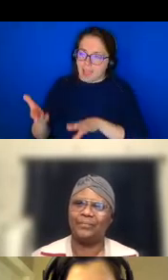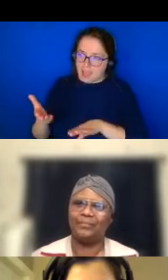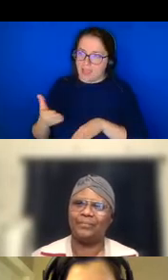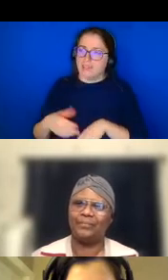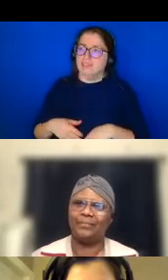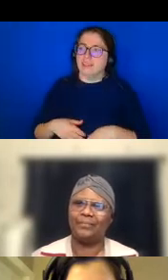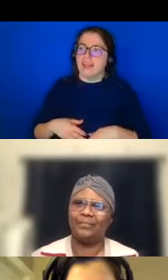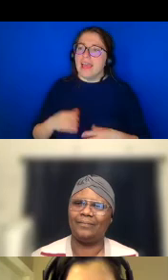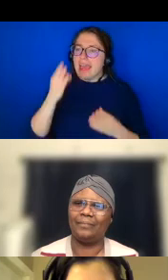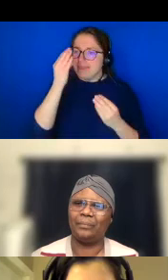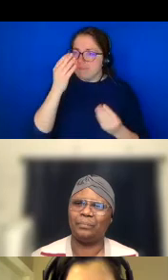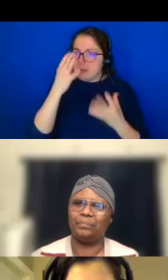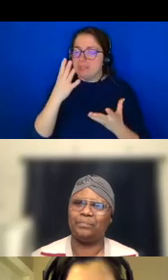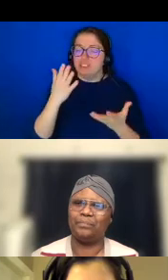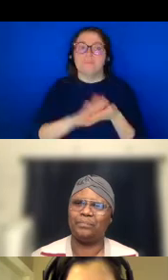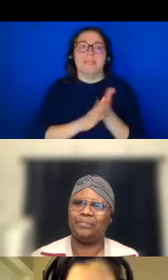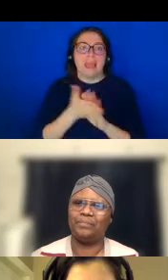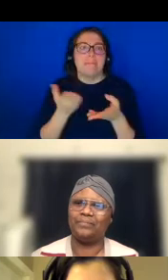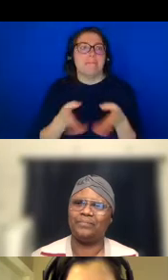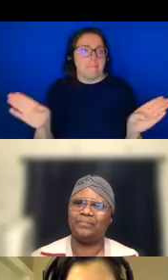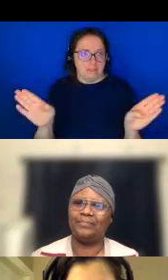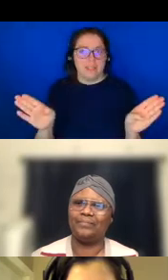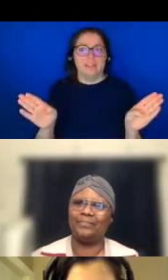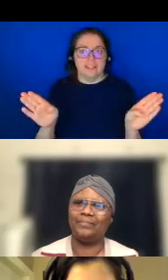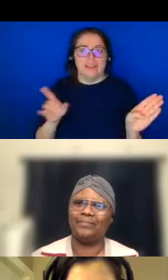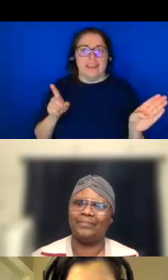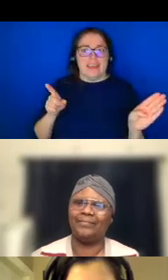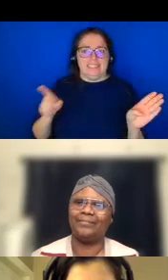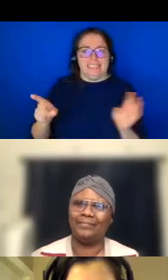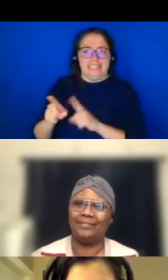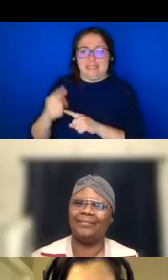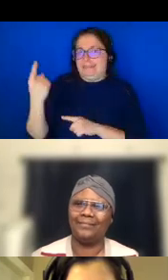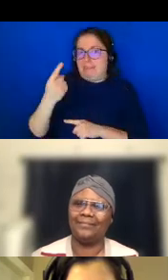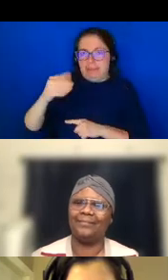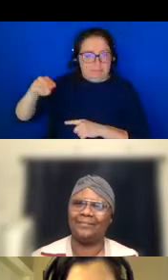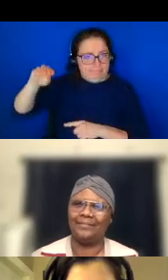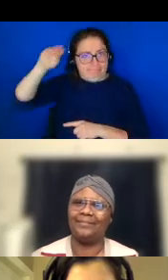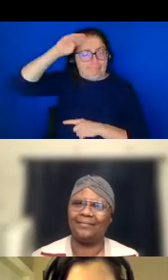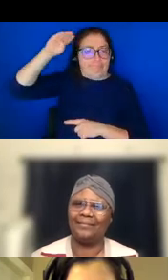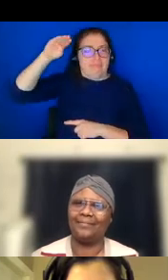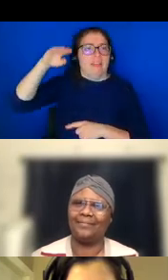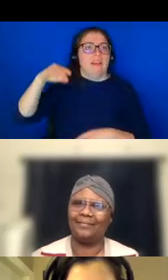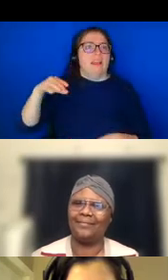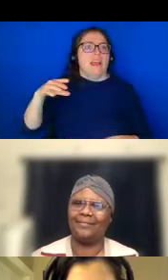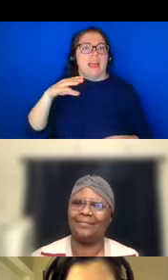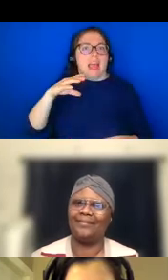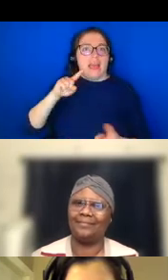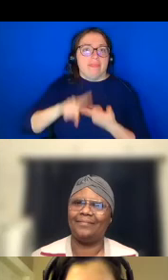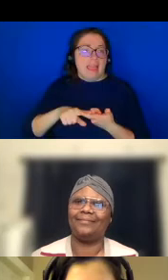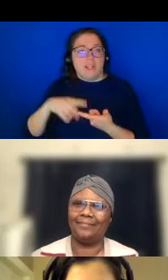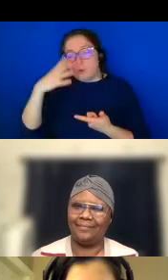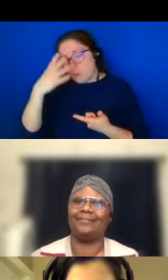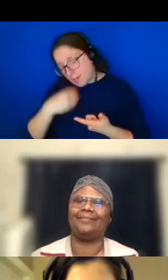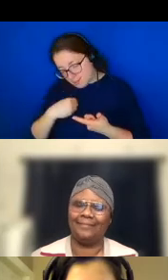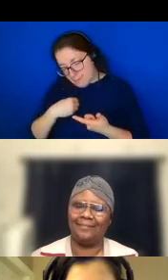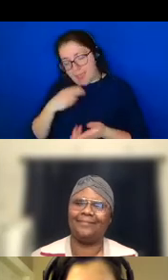that had become public, which is that he suffered a head trauma and then went to bed and fell